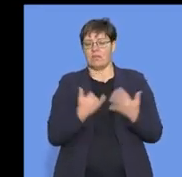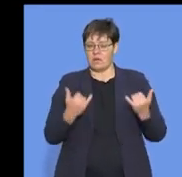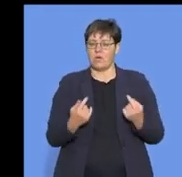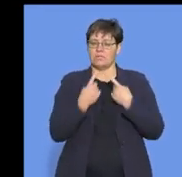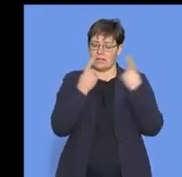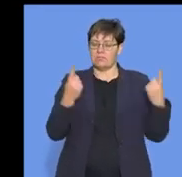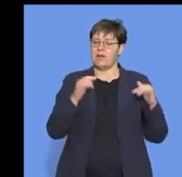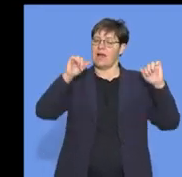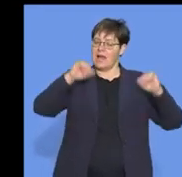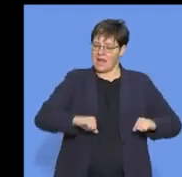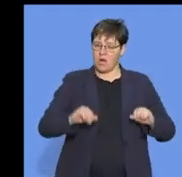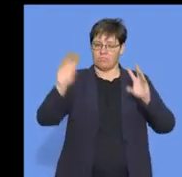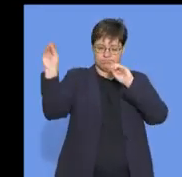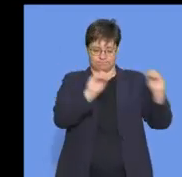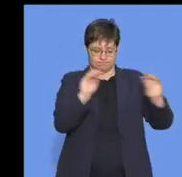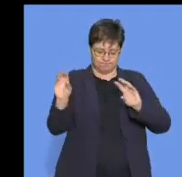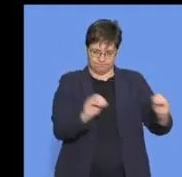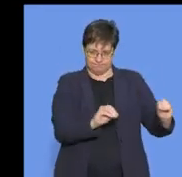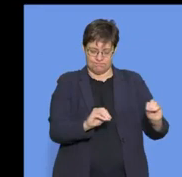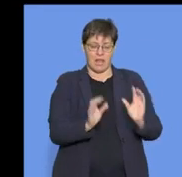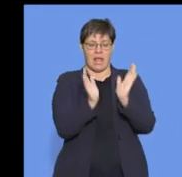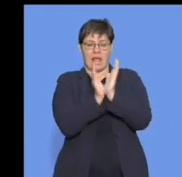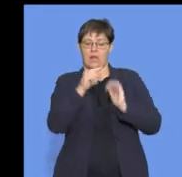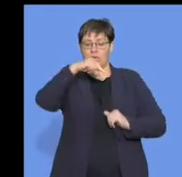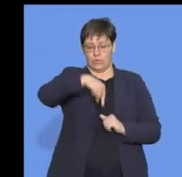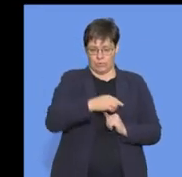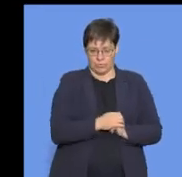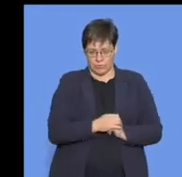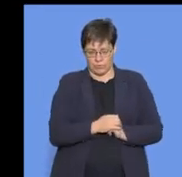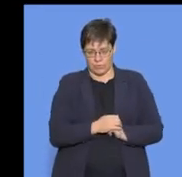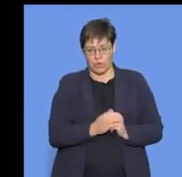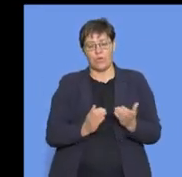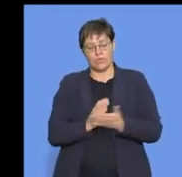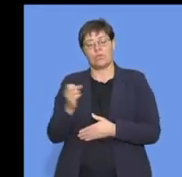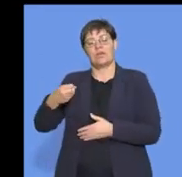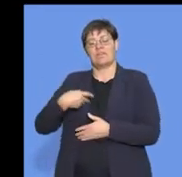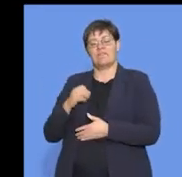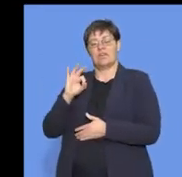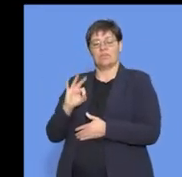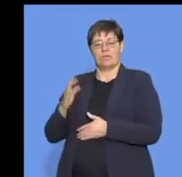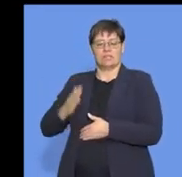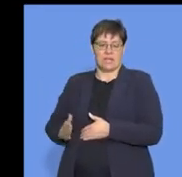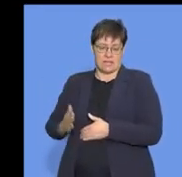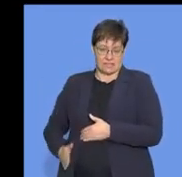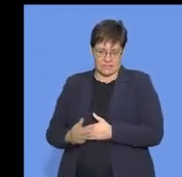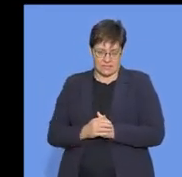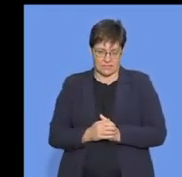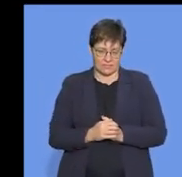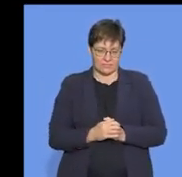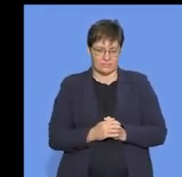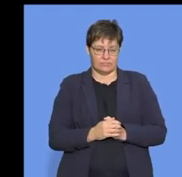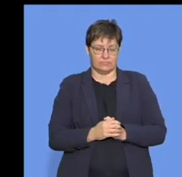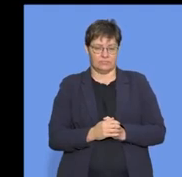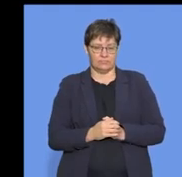Okay, now we've got a statement that allows us to work out angle q given the 3 sides